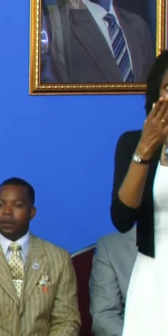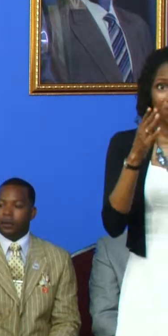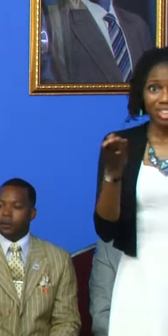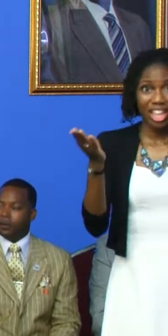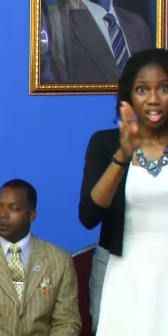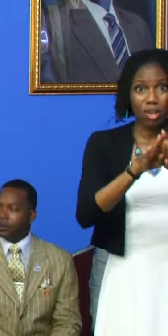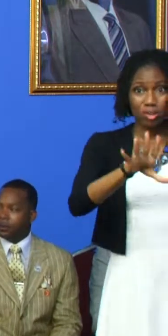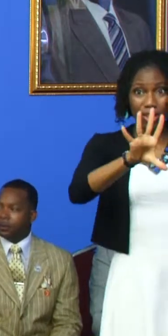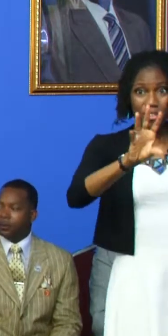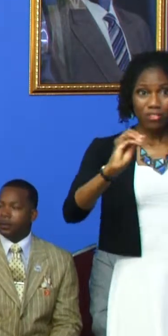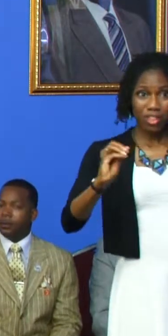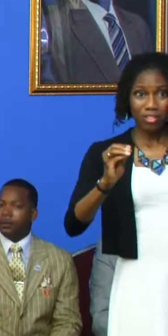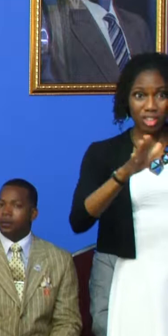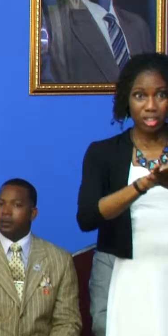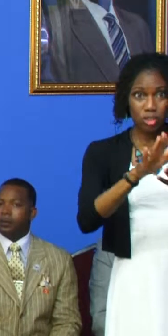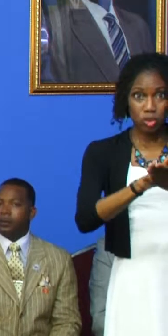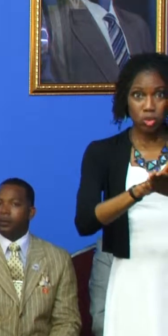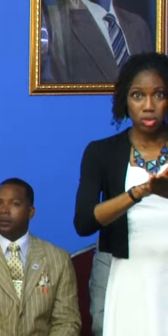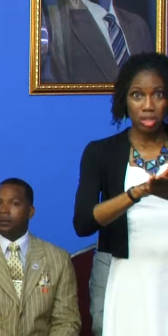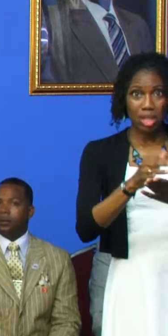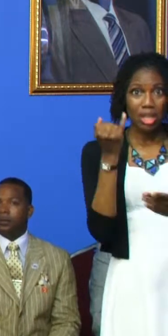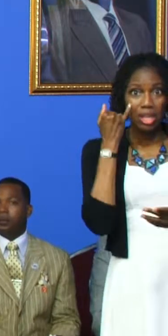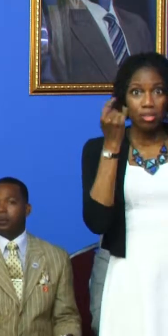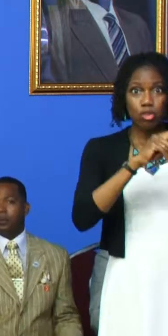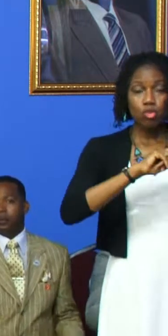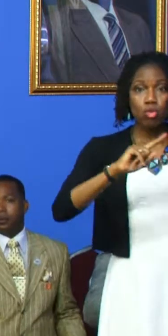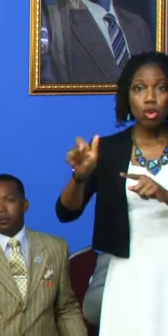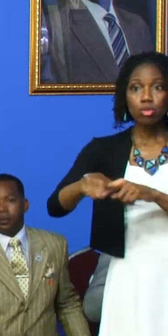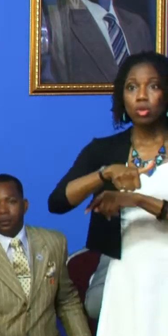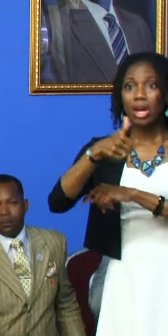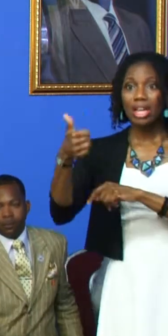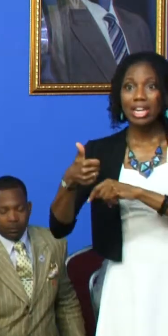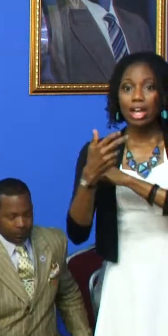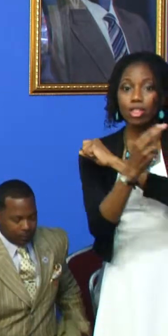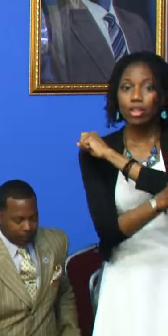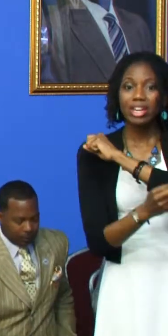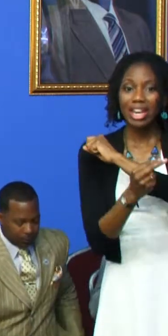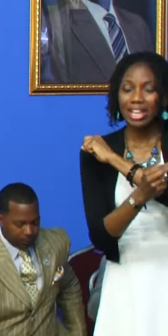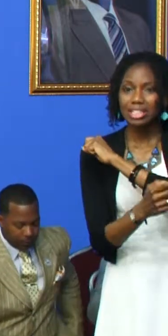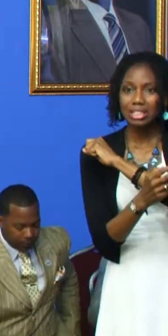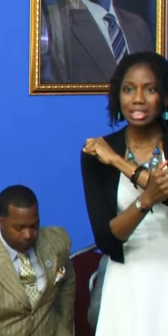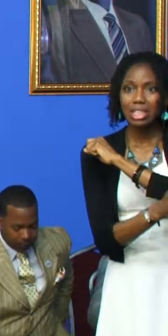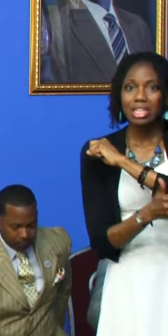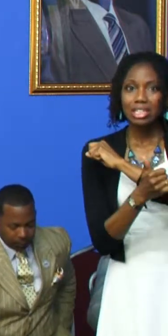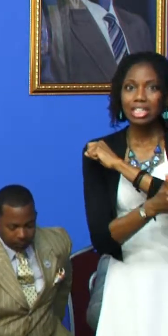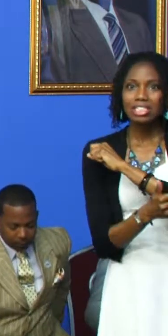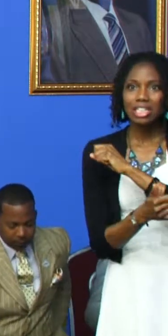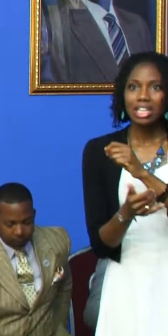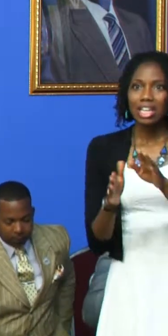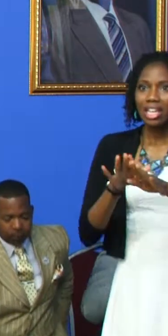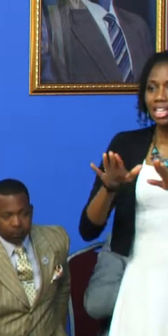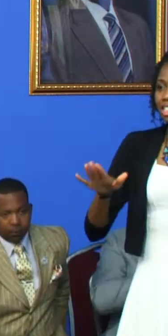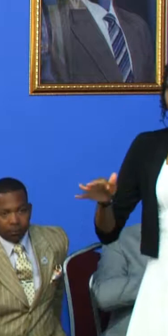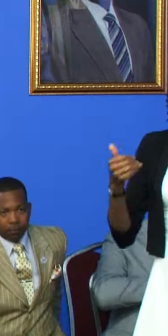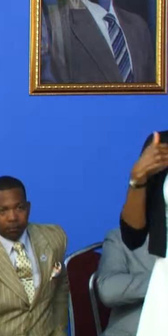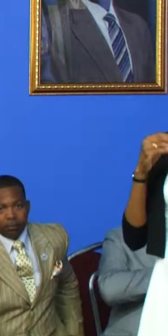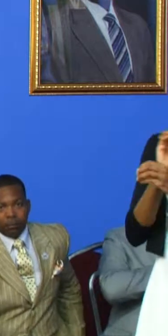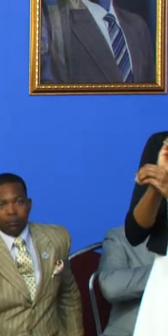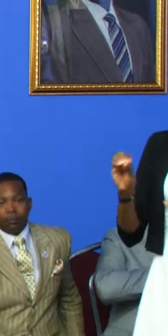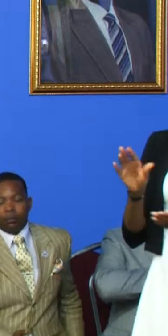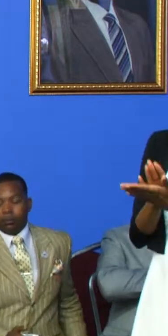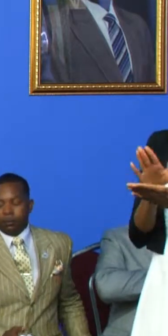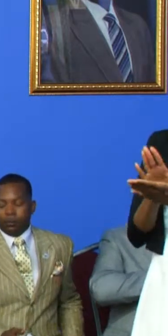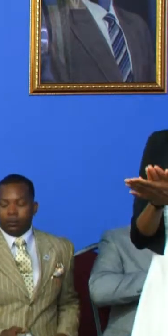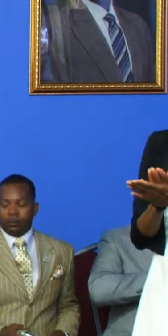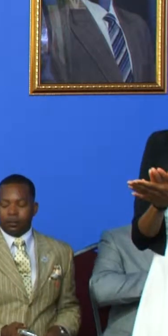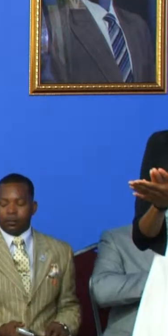People, if you go in another nation and the children have no schools in their neighborhood, have